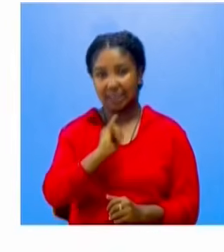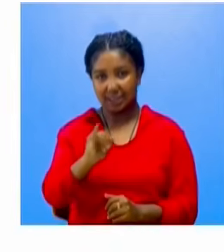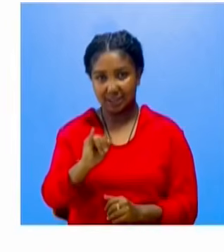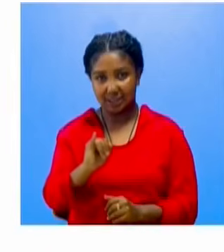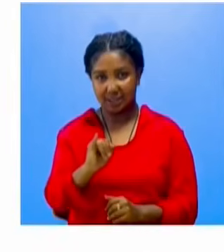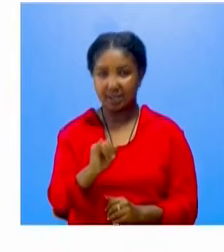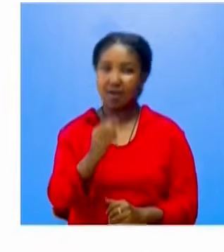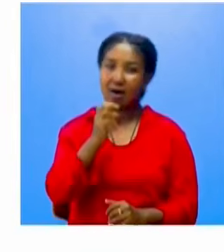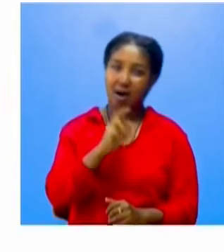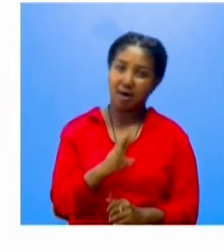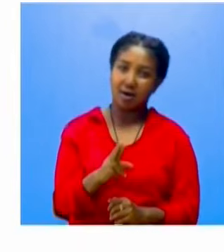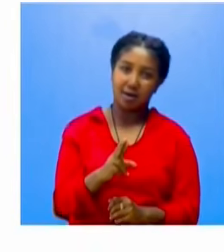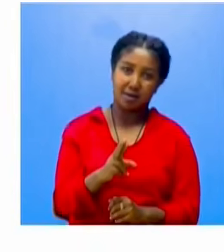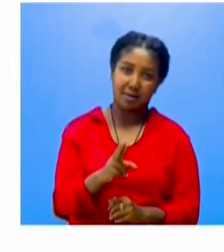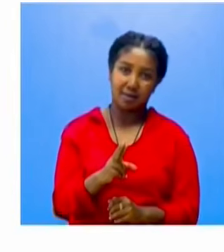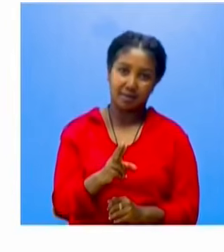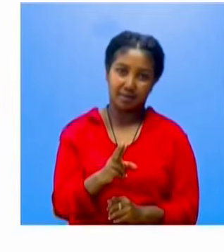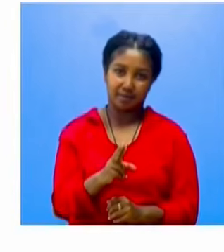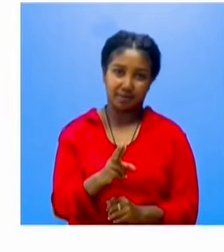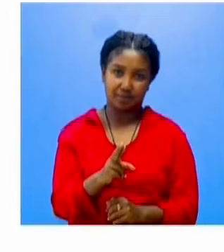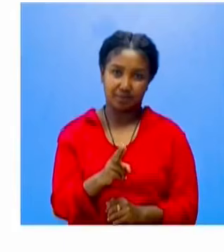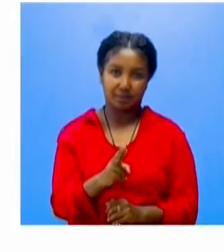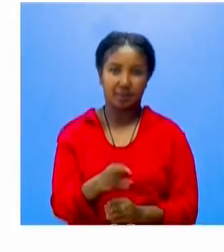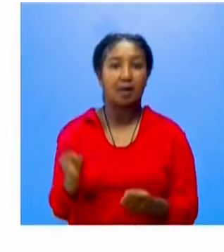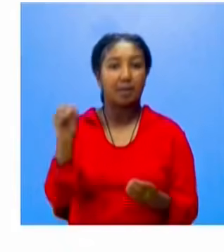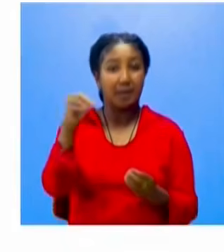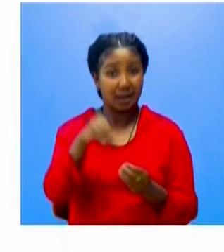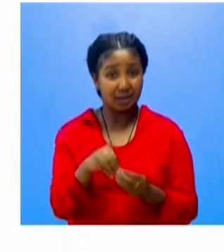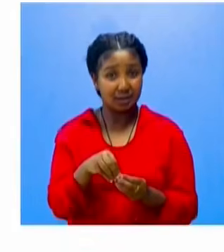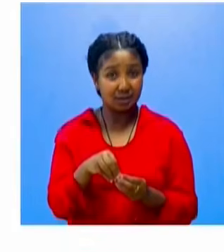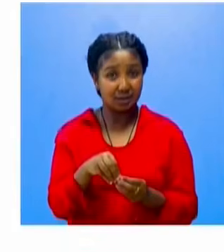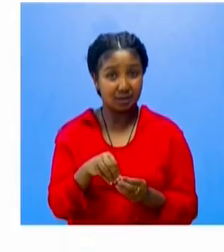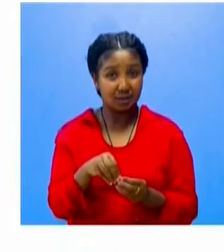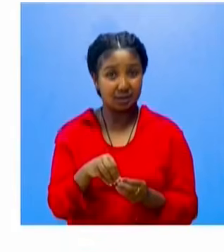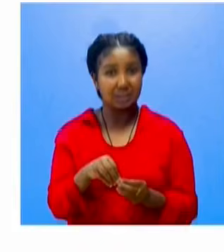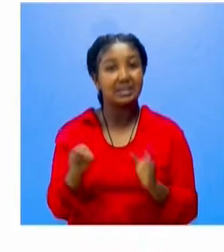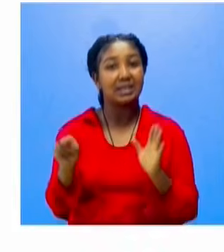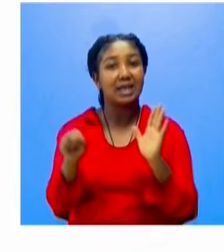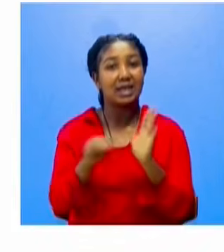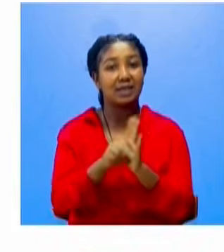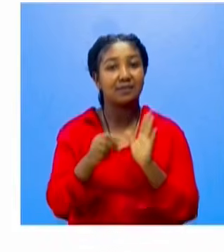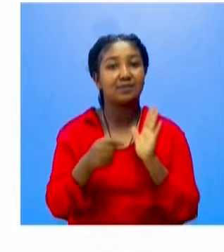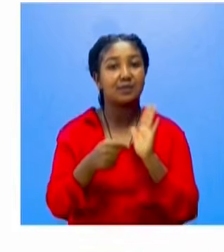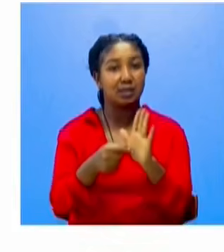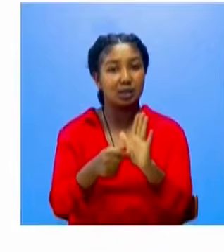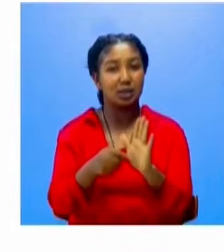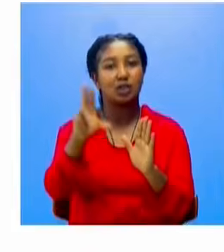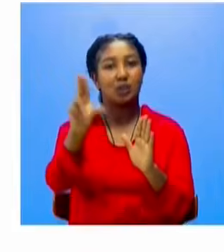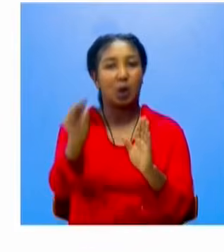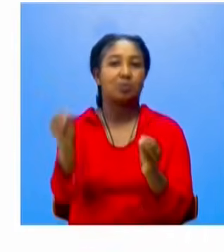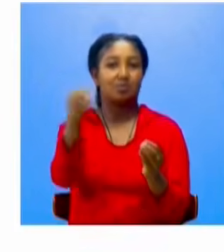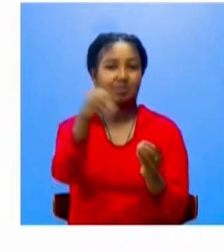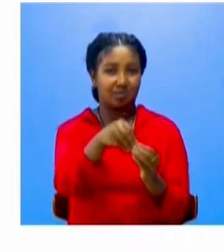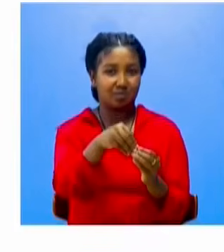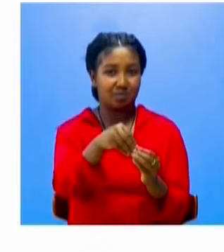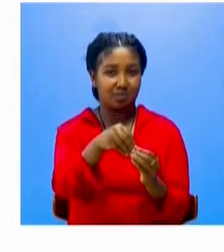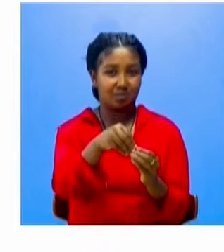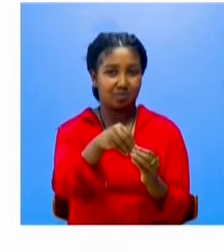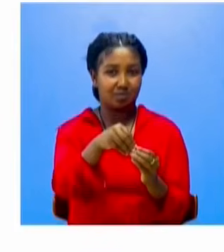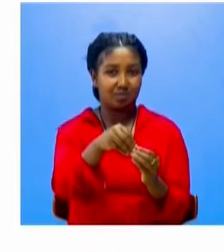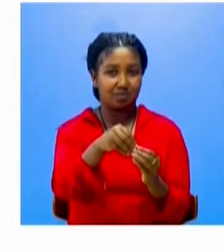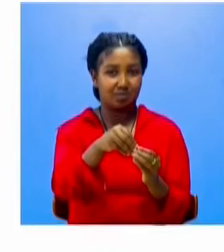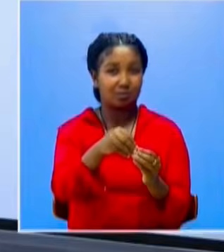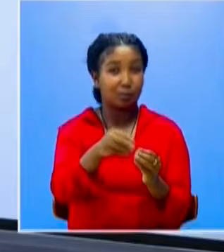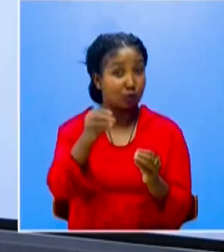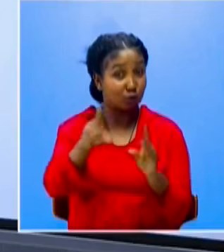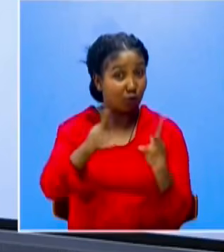is, are, yeah? Plus the negative indicator word, not. Okay?